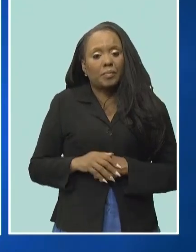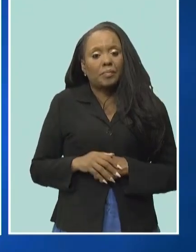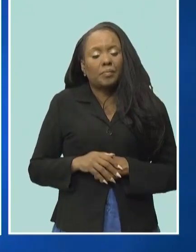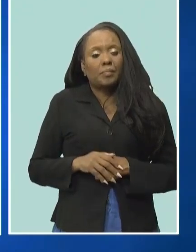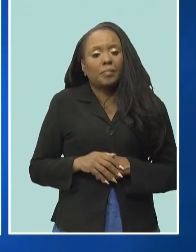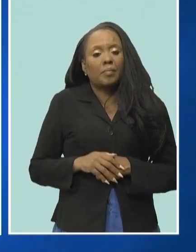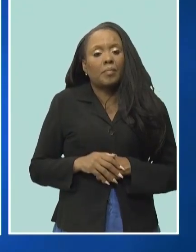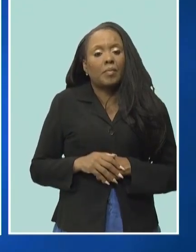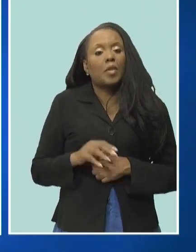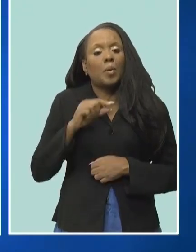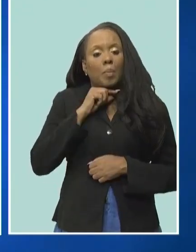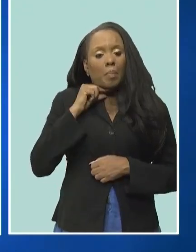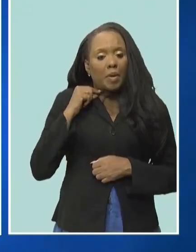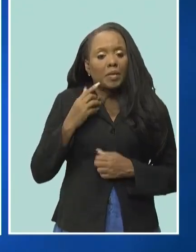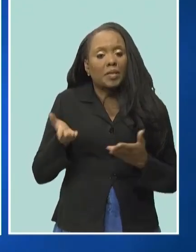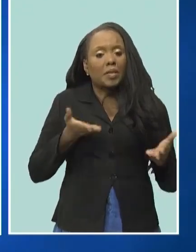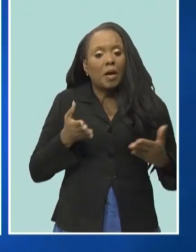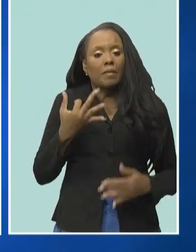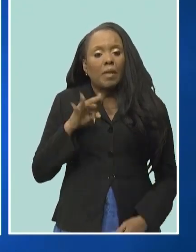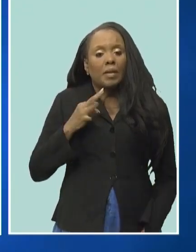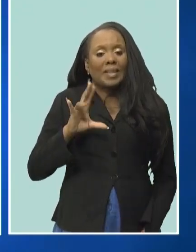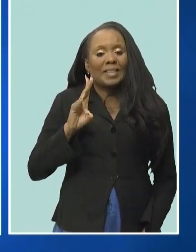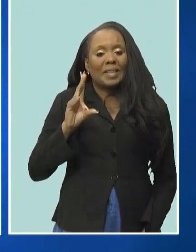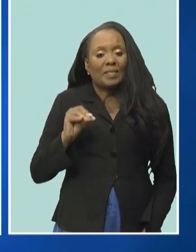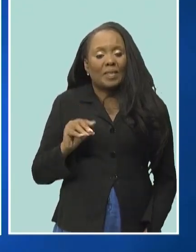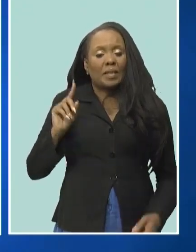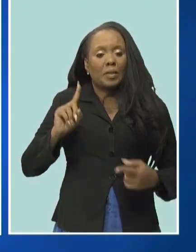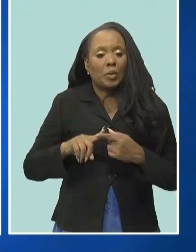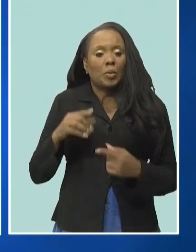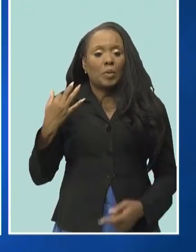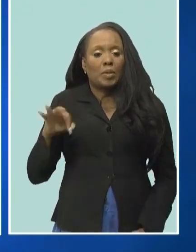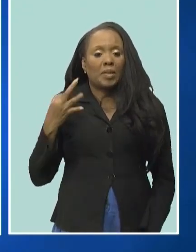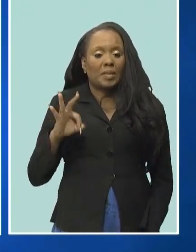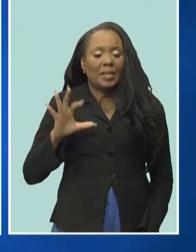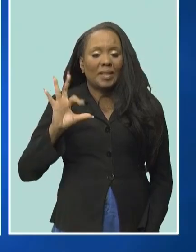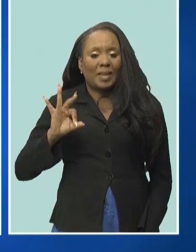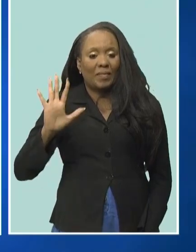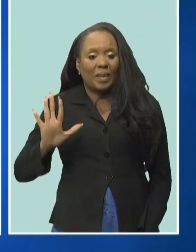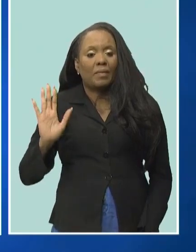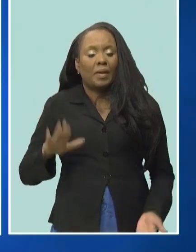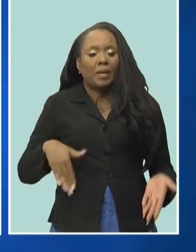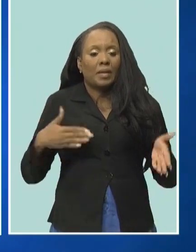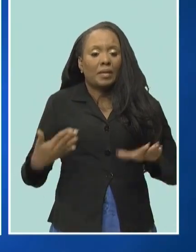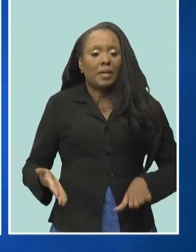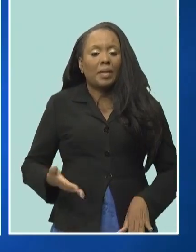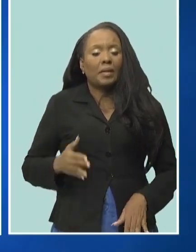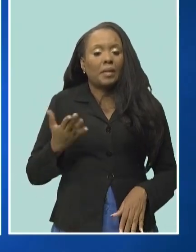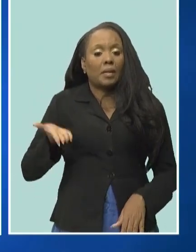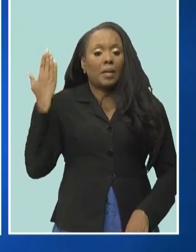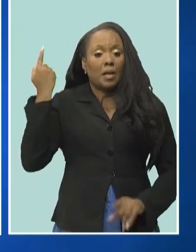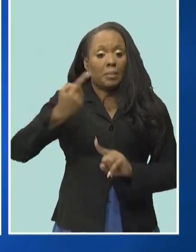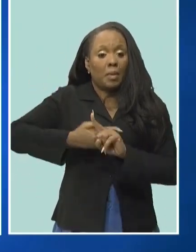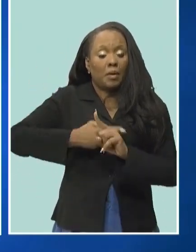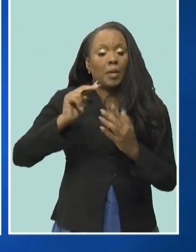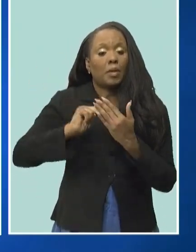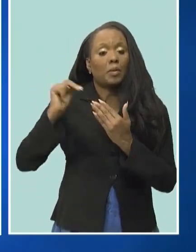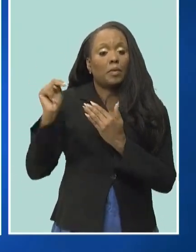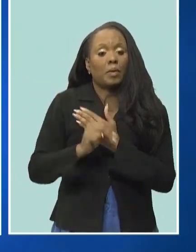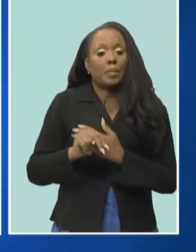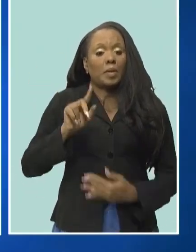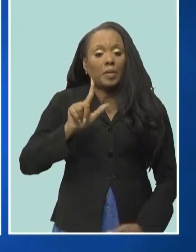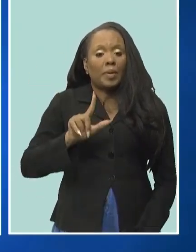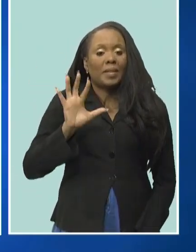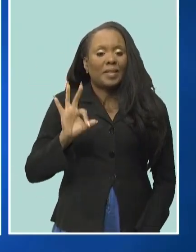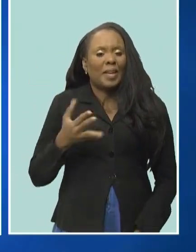to 1995 at the helm of the Bridgetown-Kingstown Diocese, died last month on the 29th of November, the eve